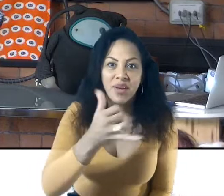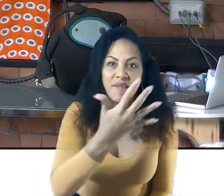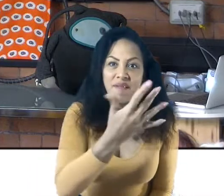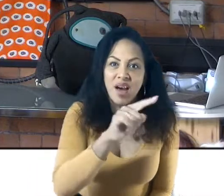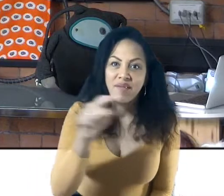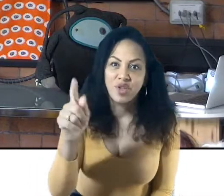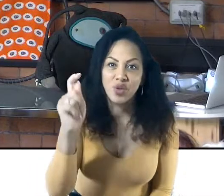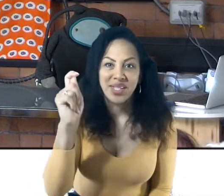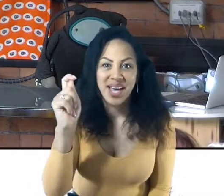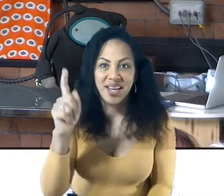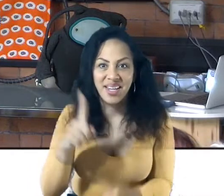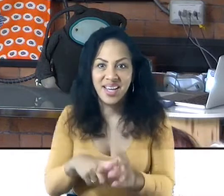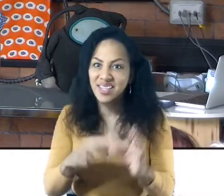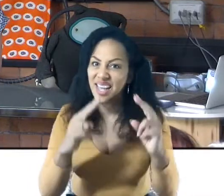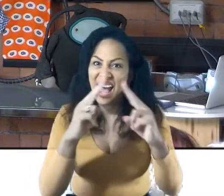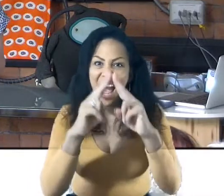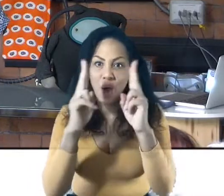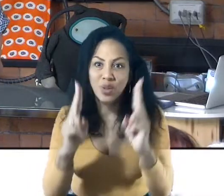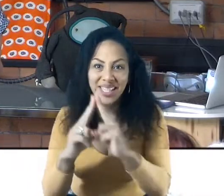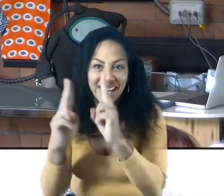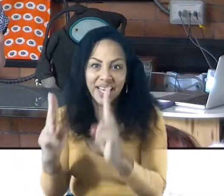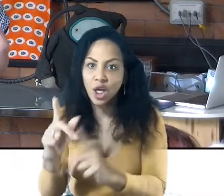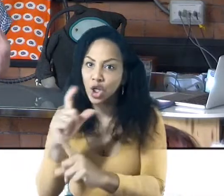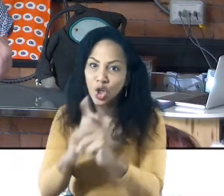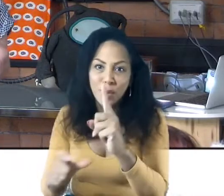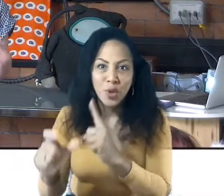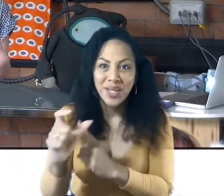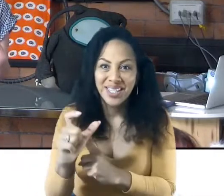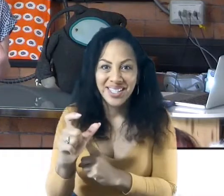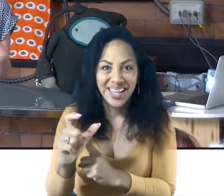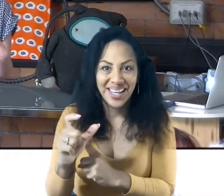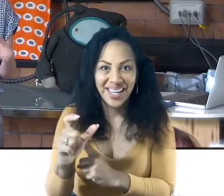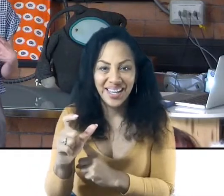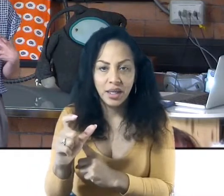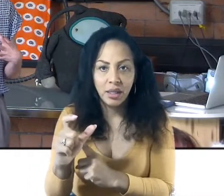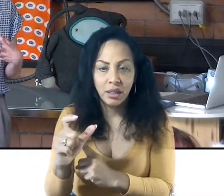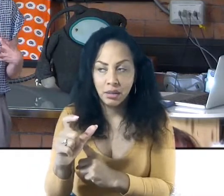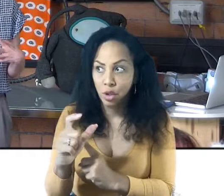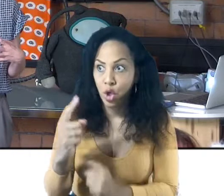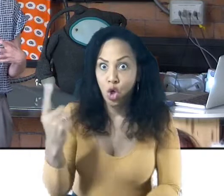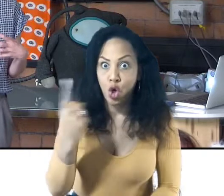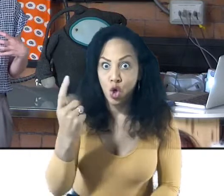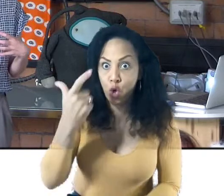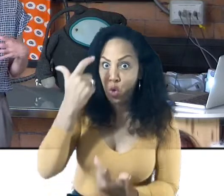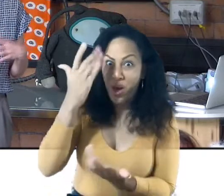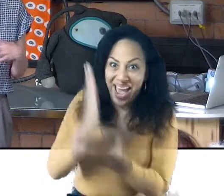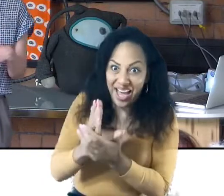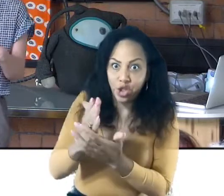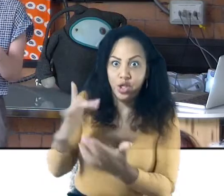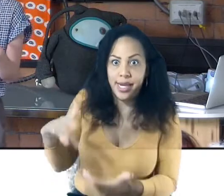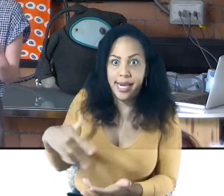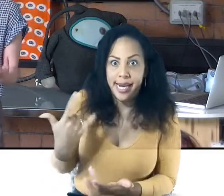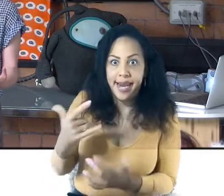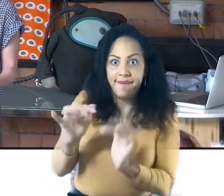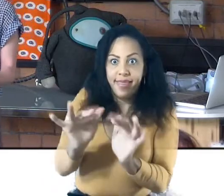regards to housing and community and people actually being resident in the places, because developers have just